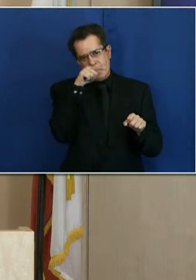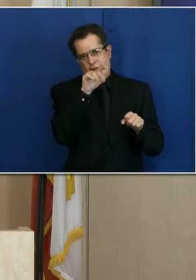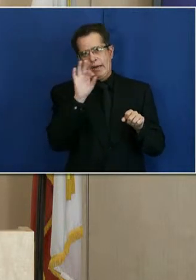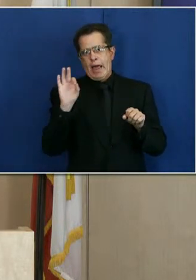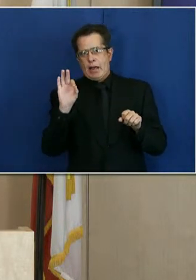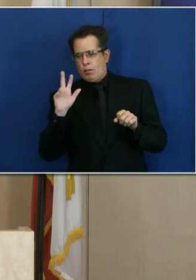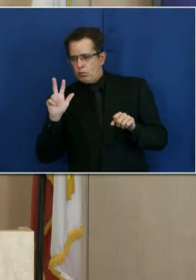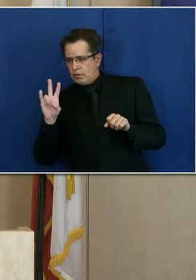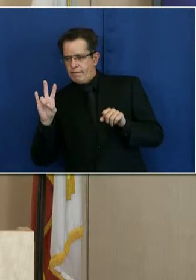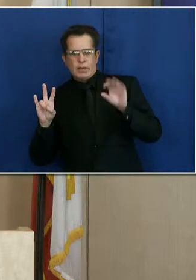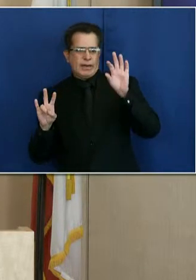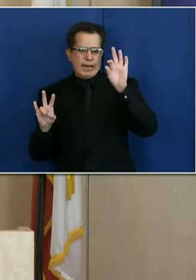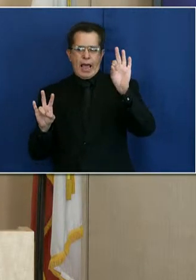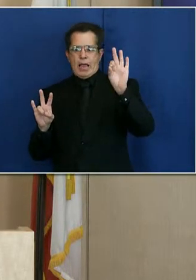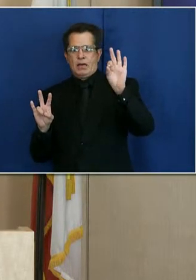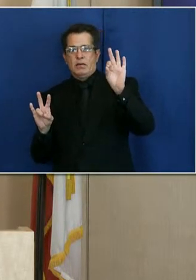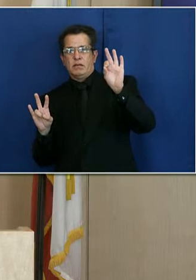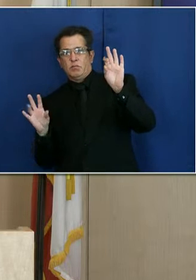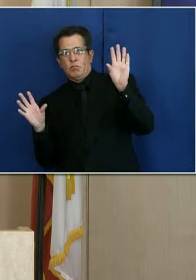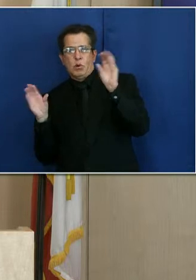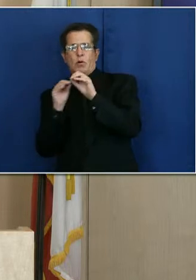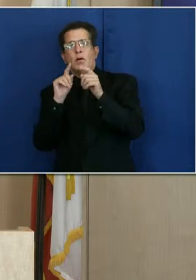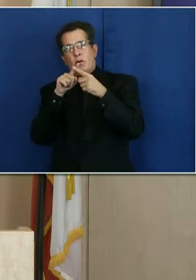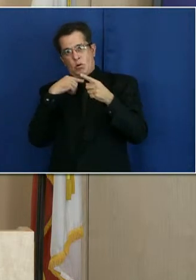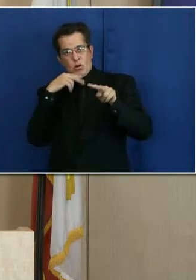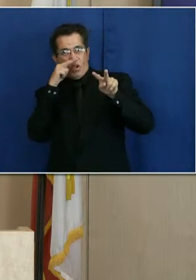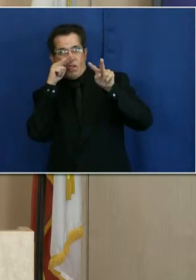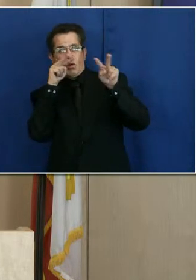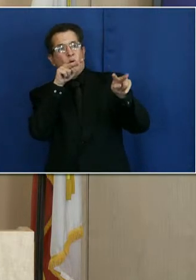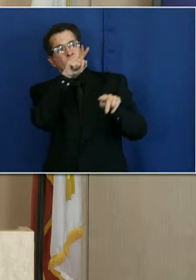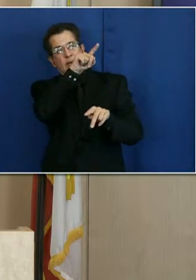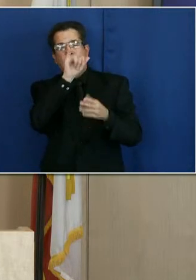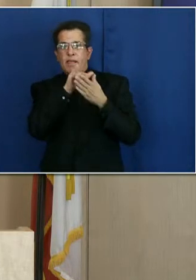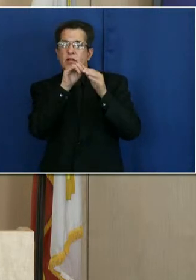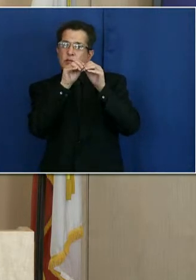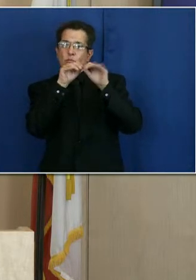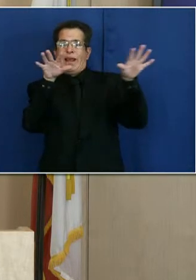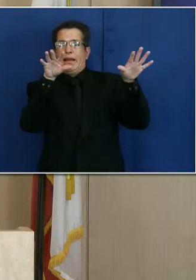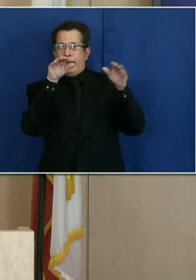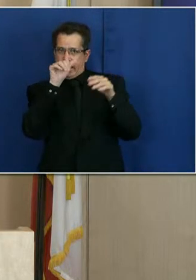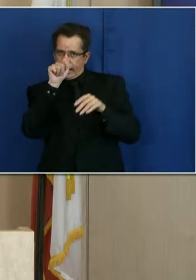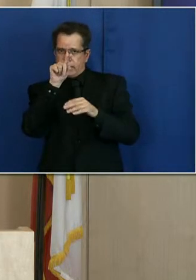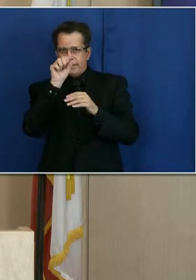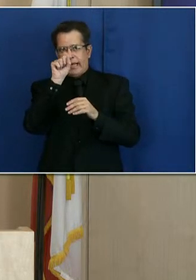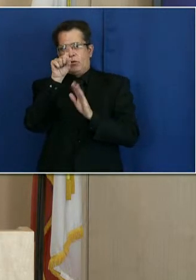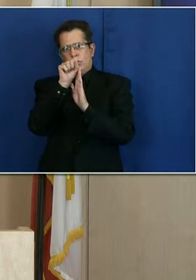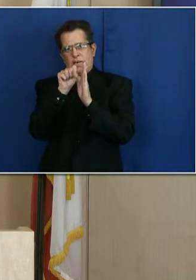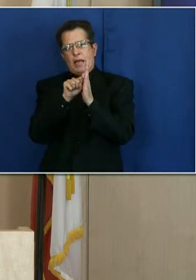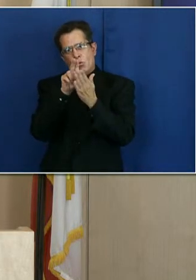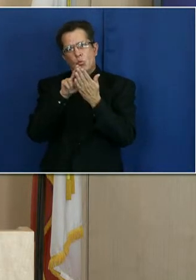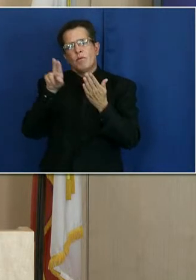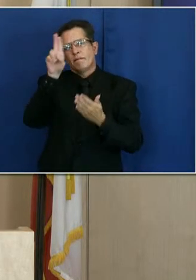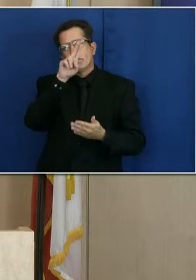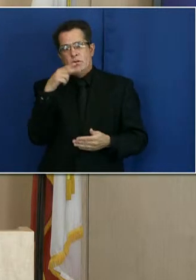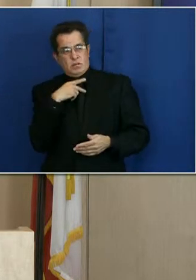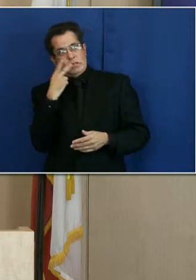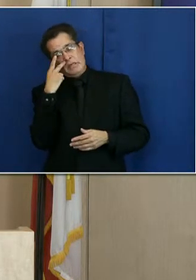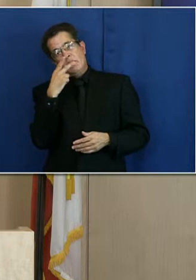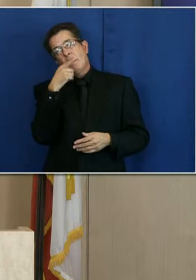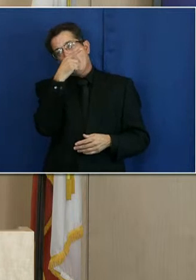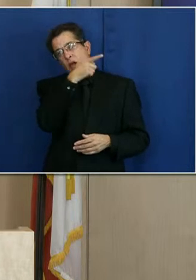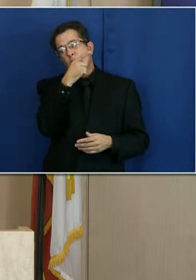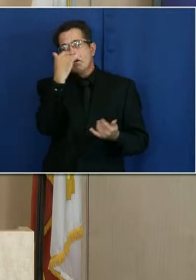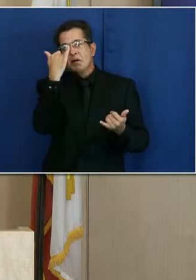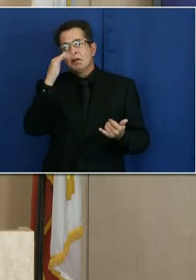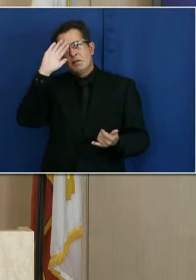say that when we're looking at the illness onsets of the students that we're seeing from San Diego State, we are seeing